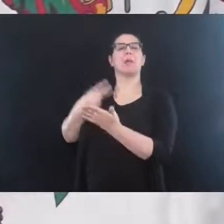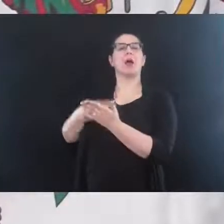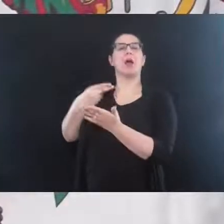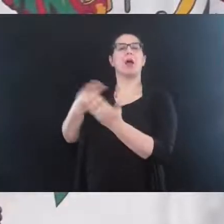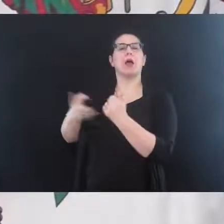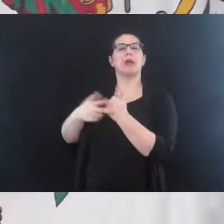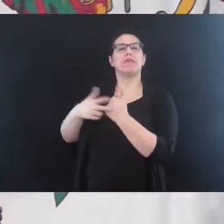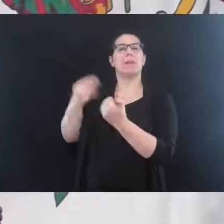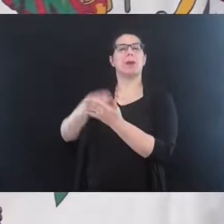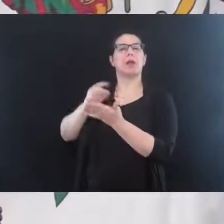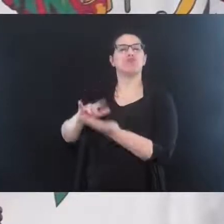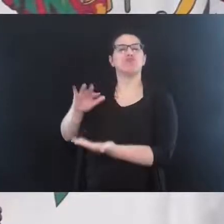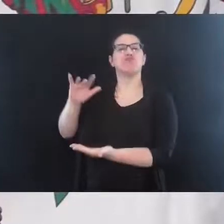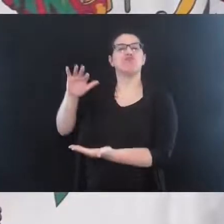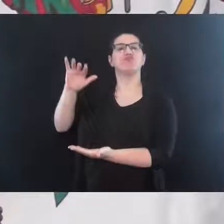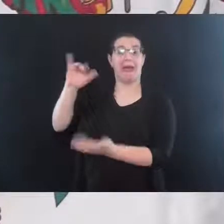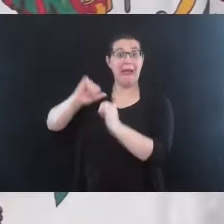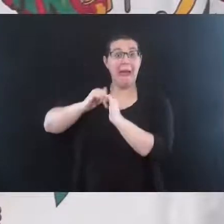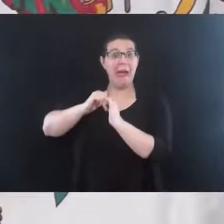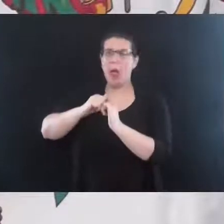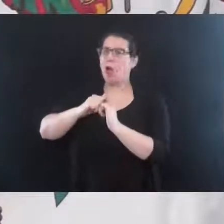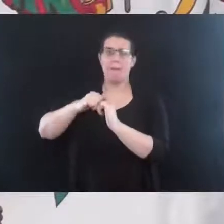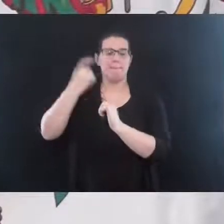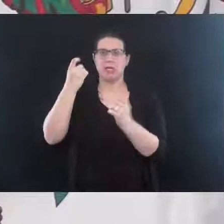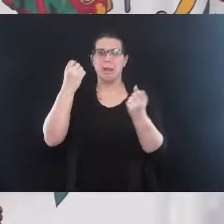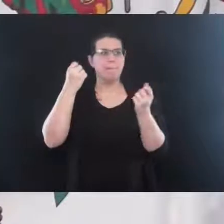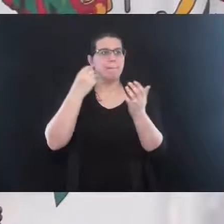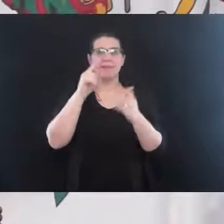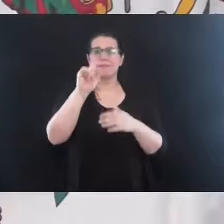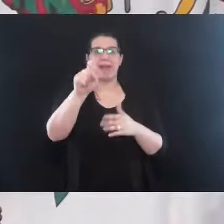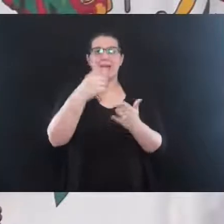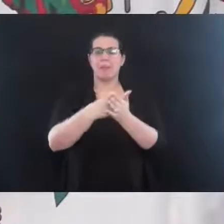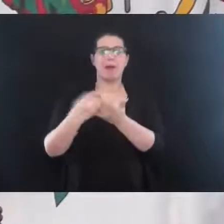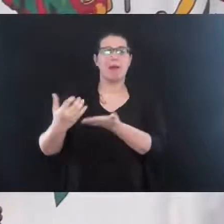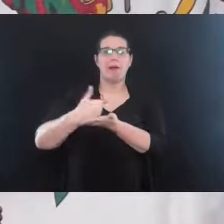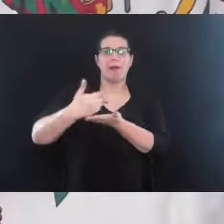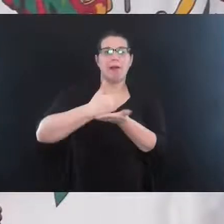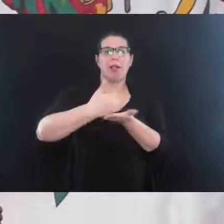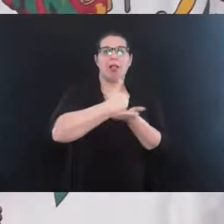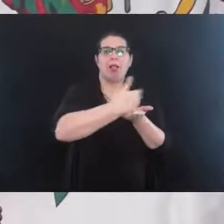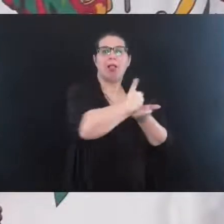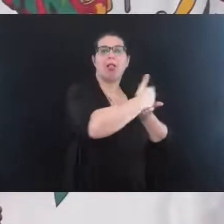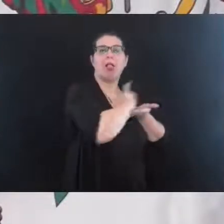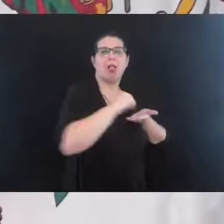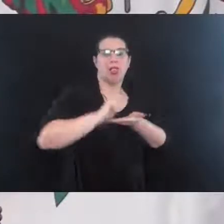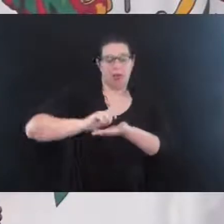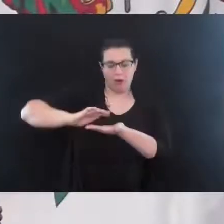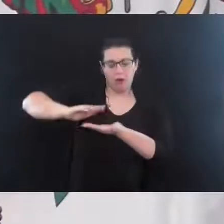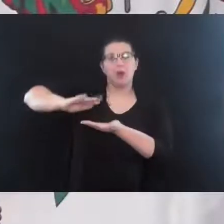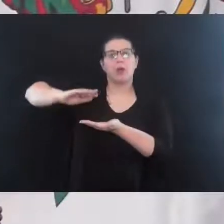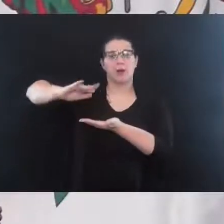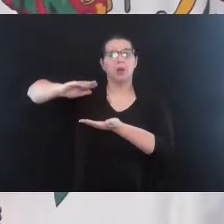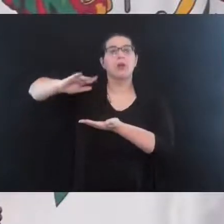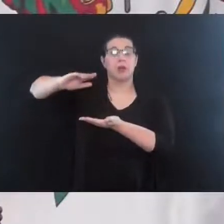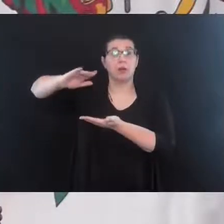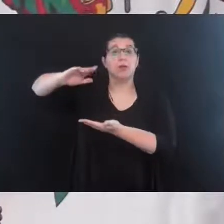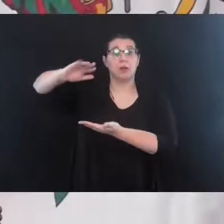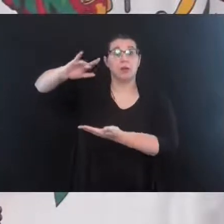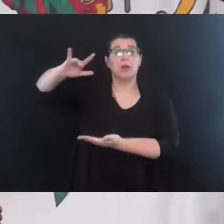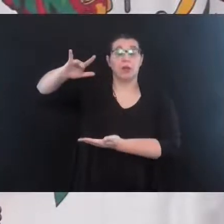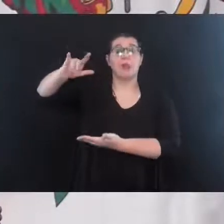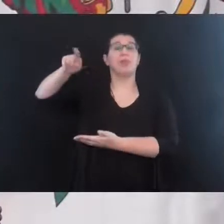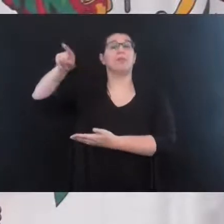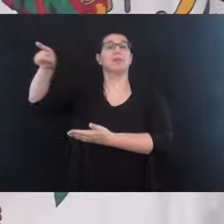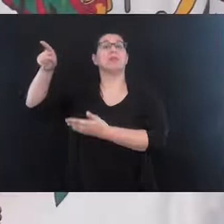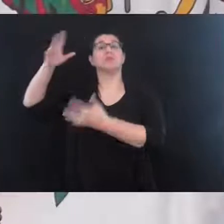accumulating surplus after surplus after surplus. We've worked hard with this administration. We've worked hard with the legislature.